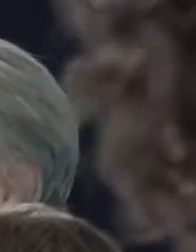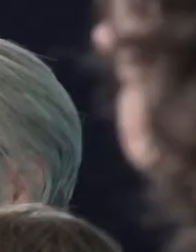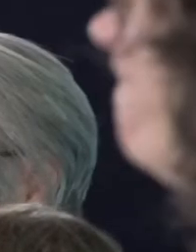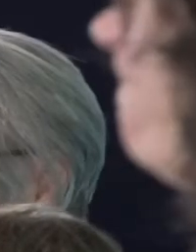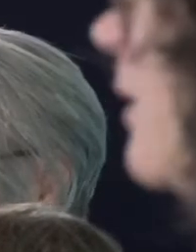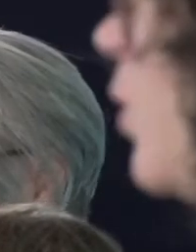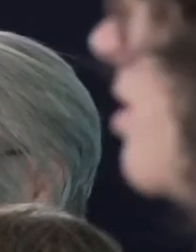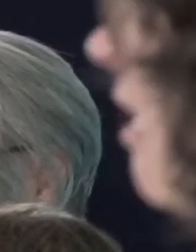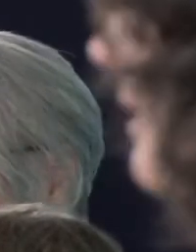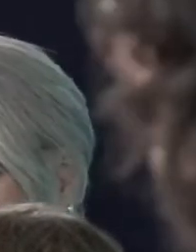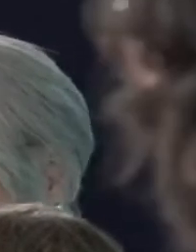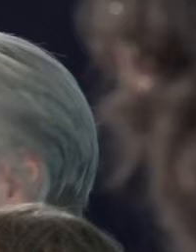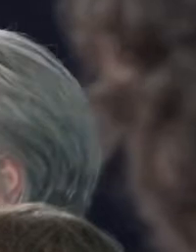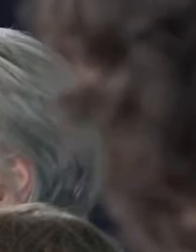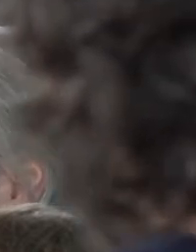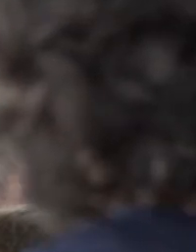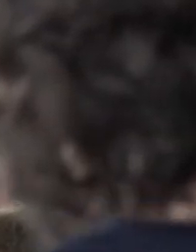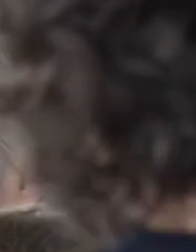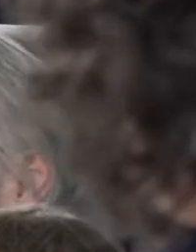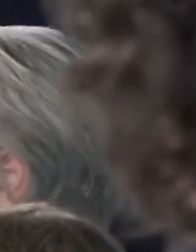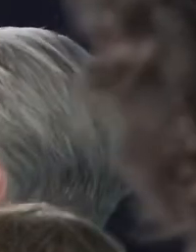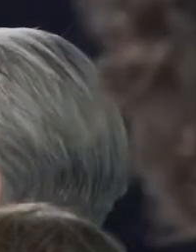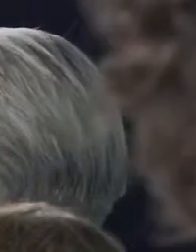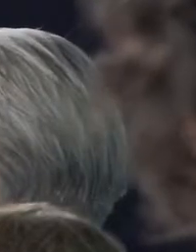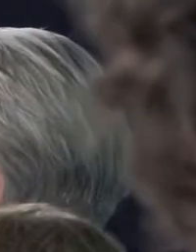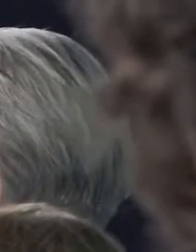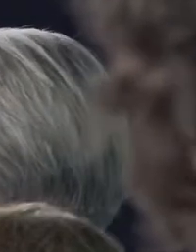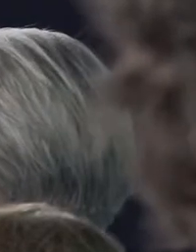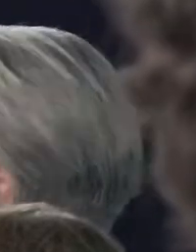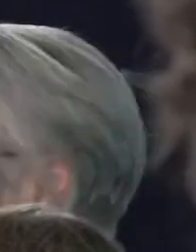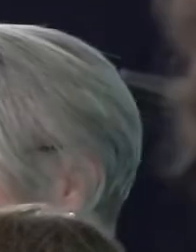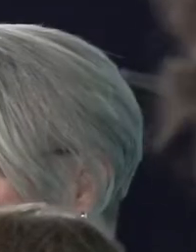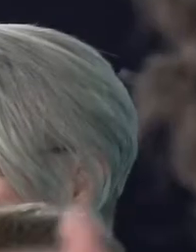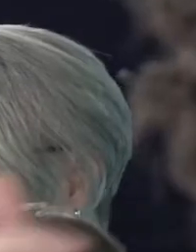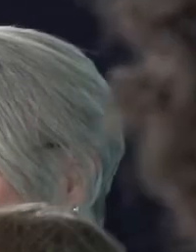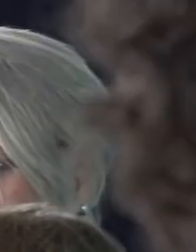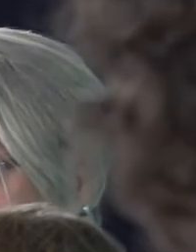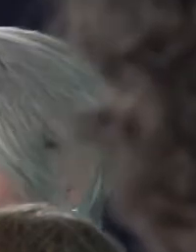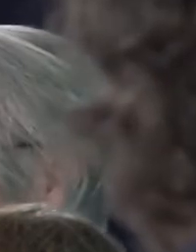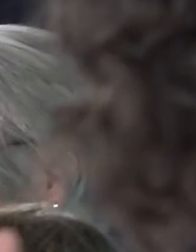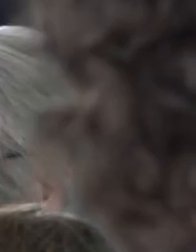many years, but something we did over the past 2 years is we sort of gamified it. We've turned it from accessibility CHAMPS to